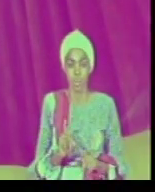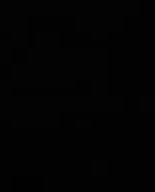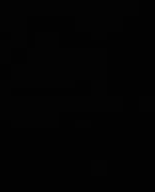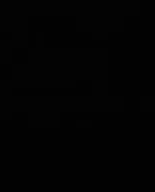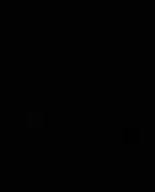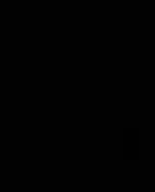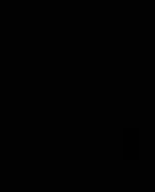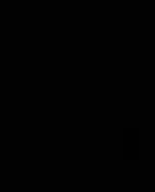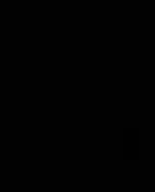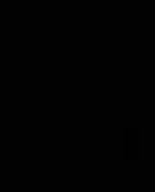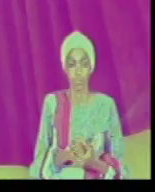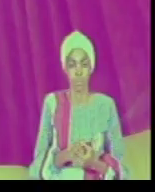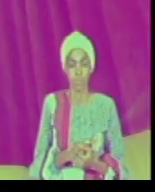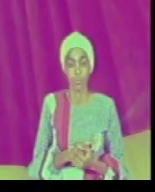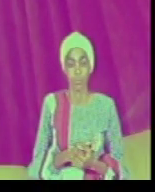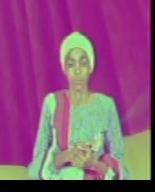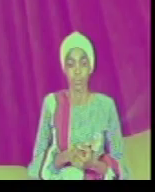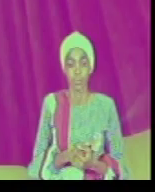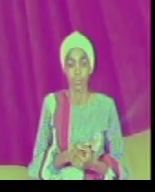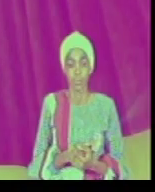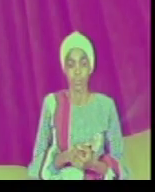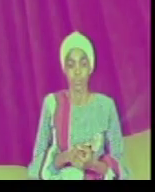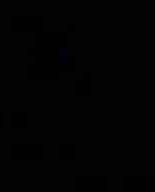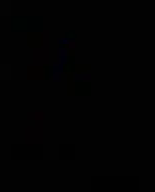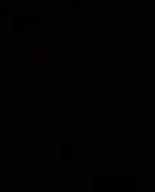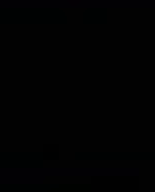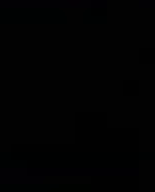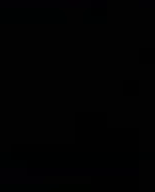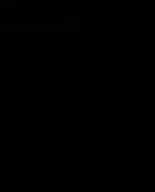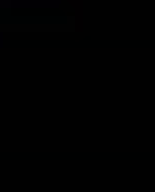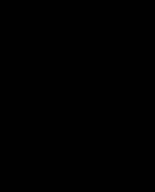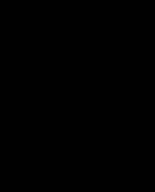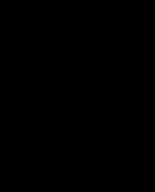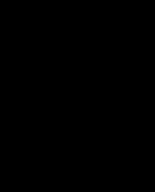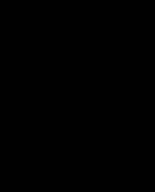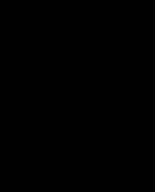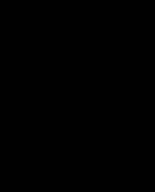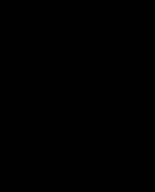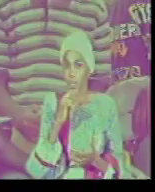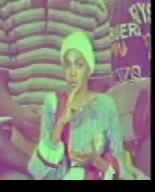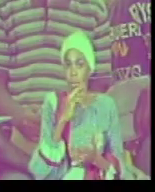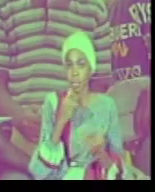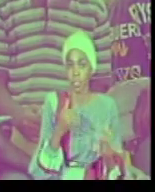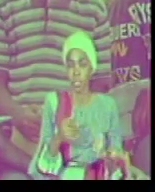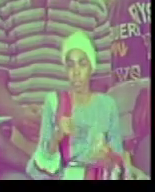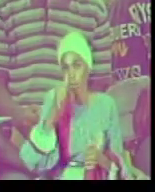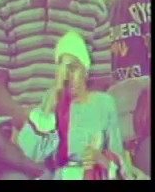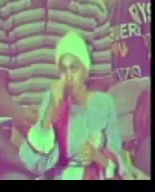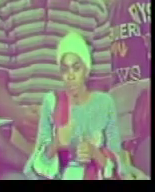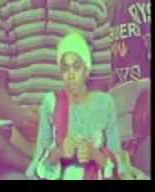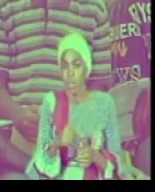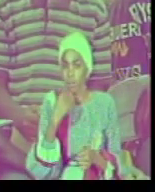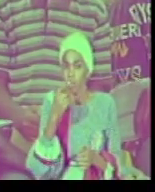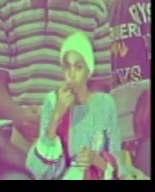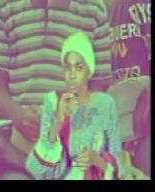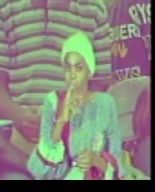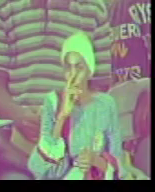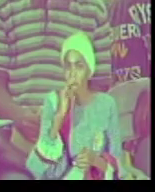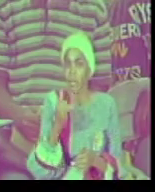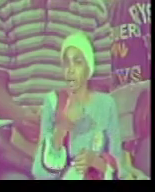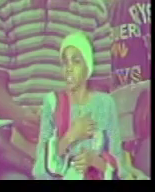and power. Is that what you are there for? So remember that. And what is your